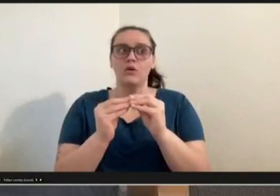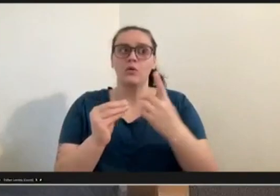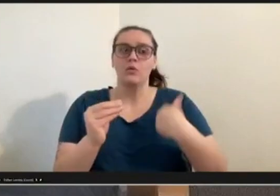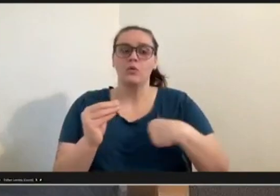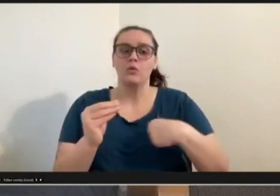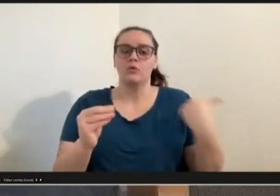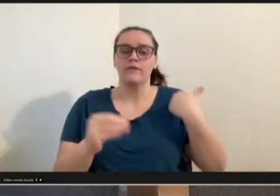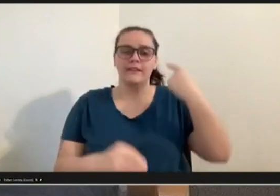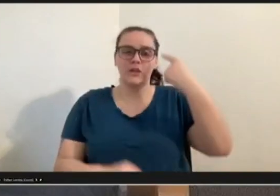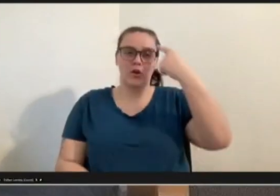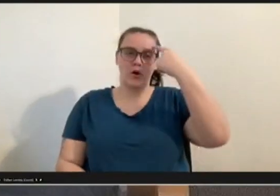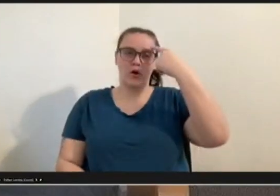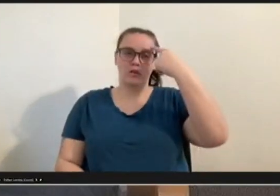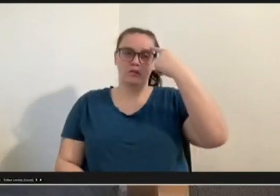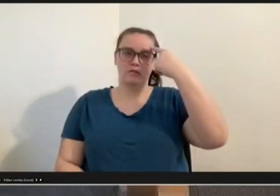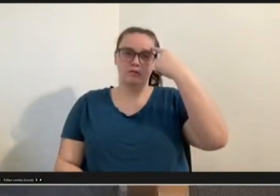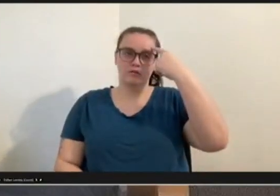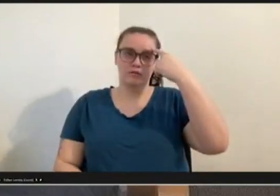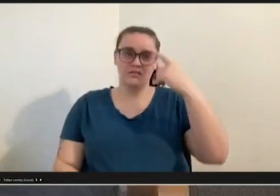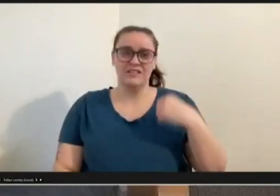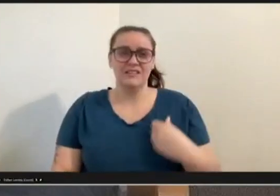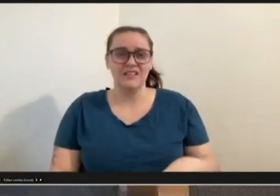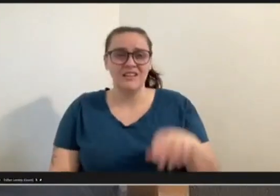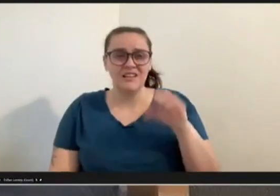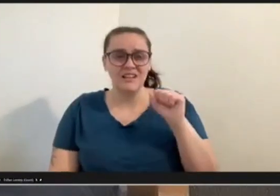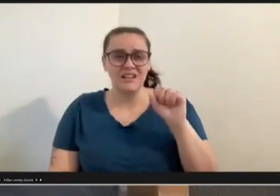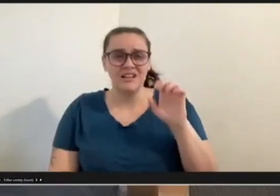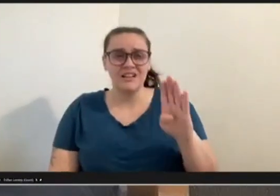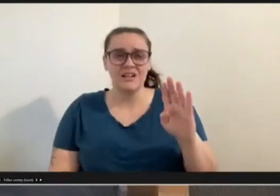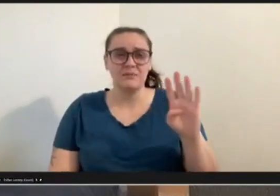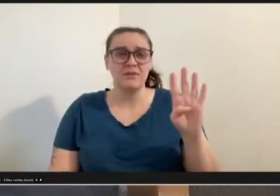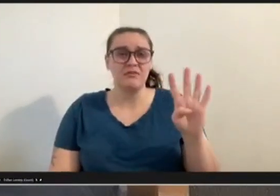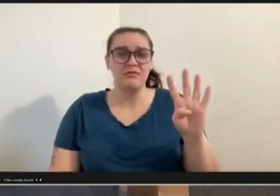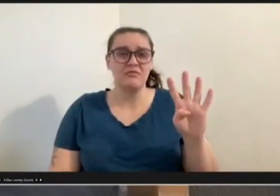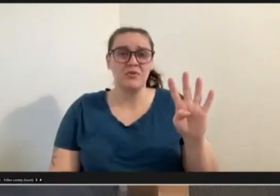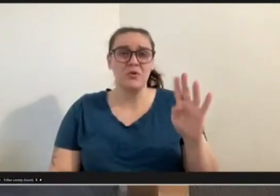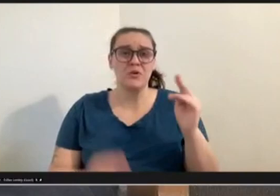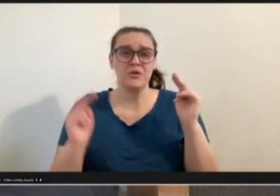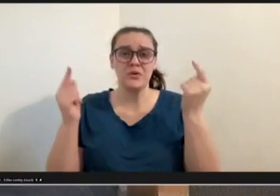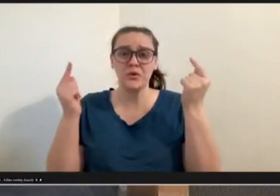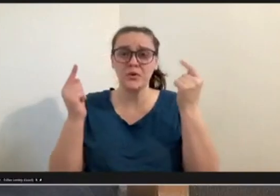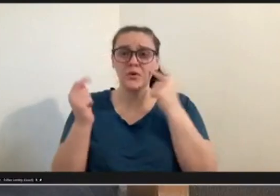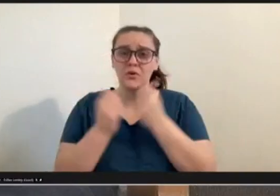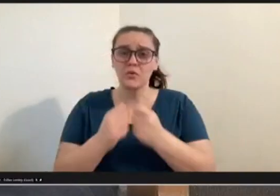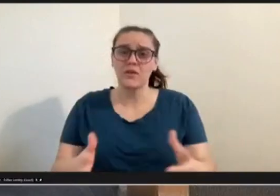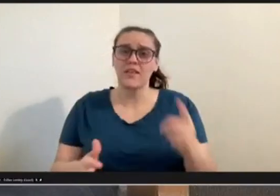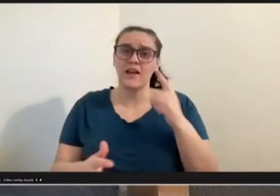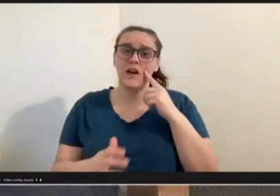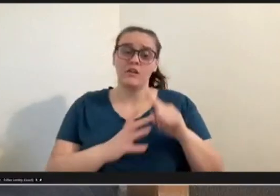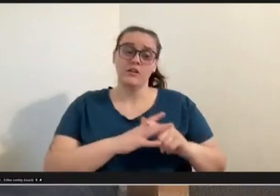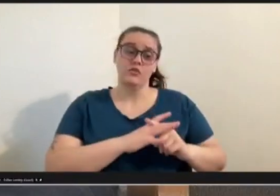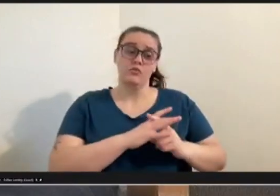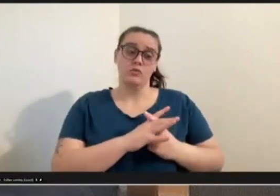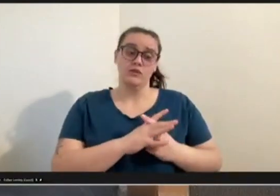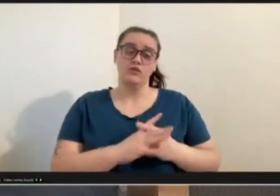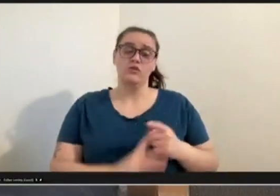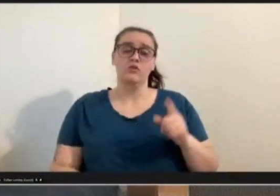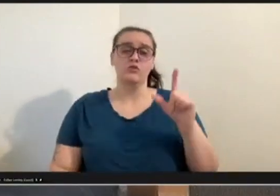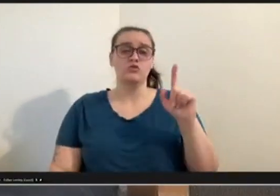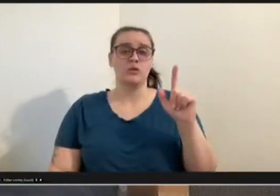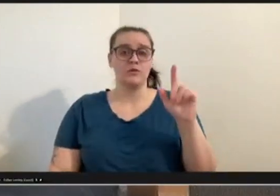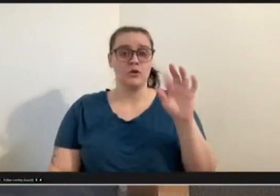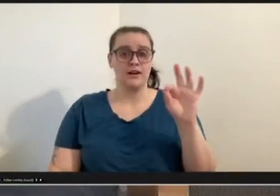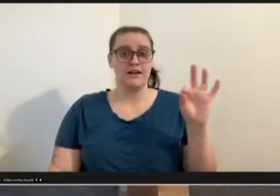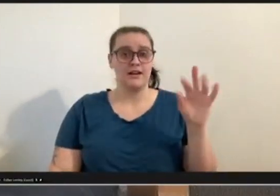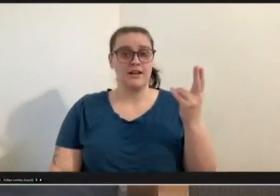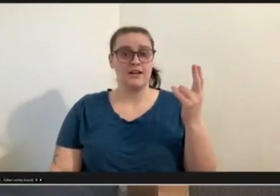is an empty shell unless we have the original House Bill 2199 and other incentive bills, including R&D tax